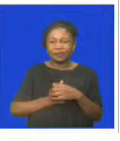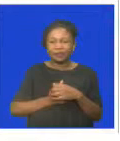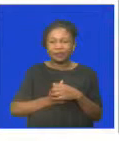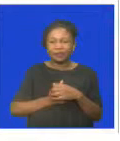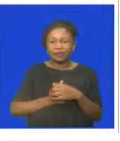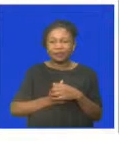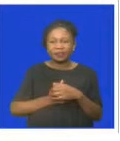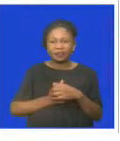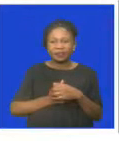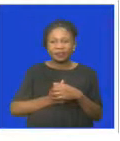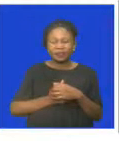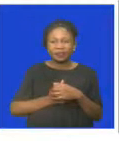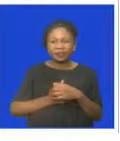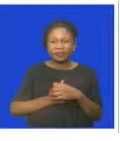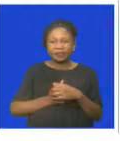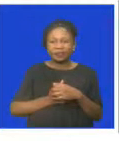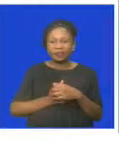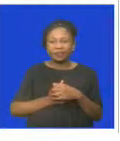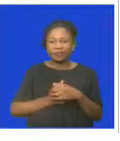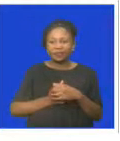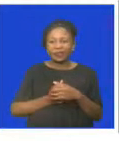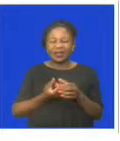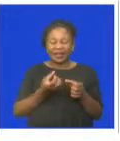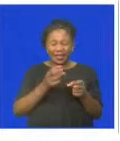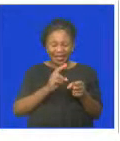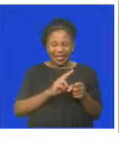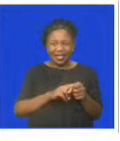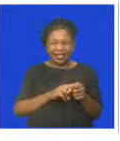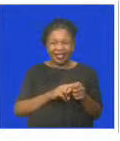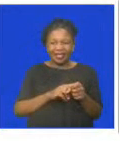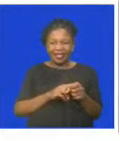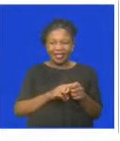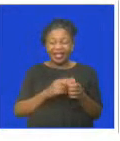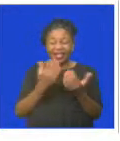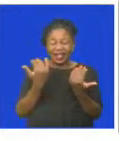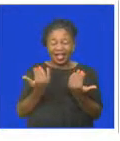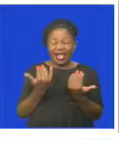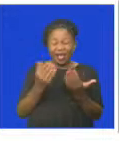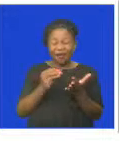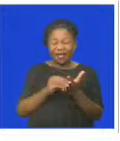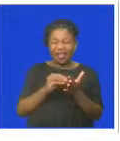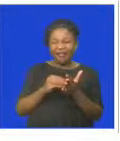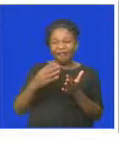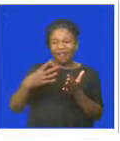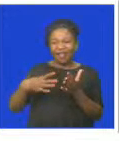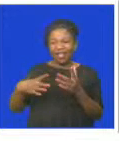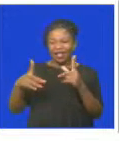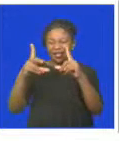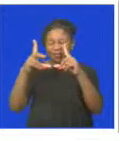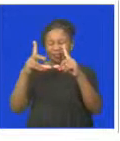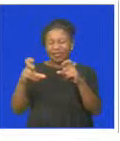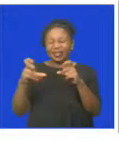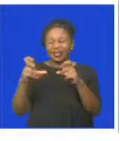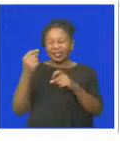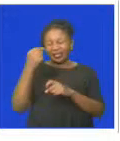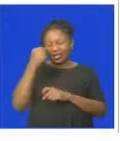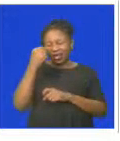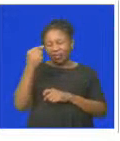Let's continue. Wow, we can see a picture. This is an